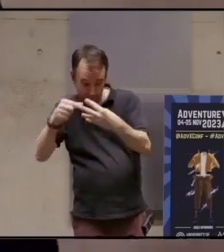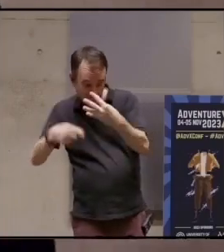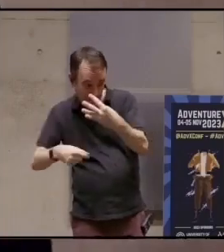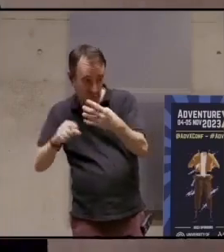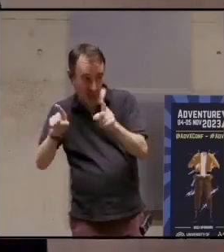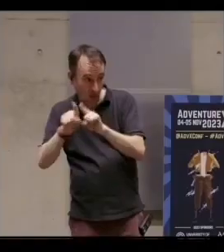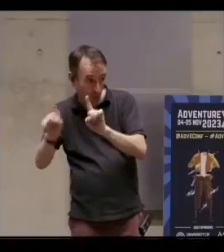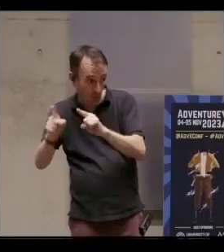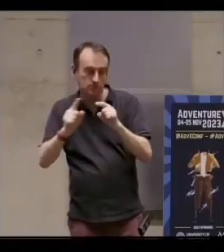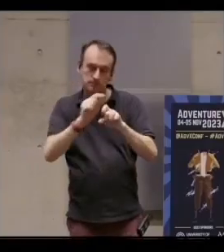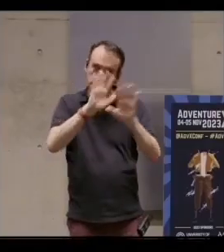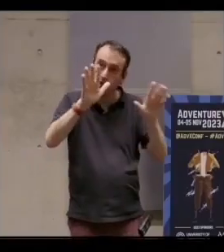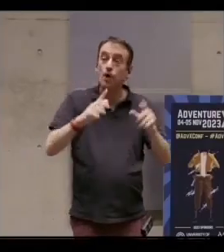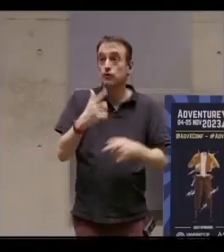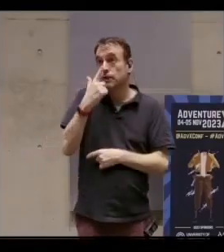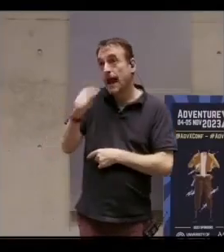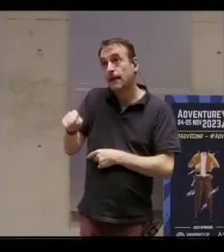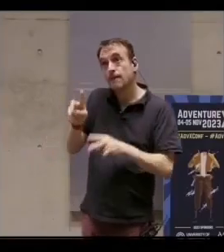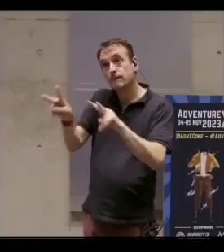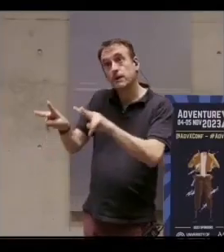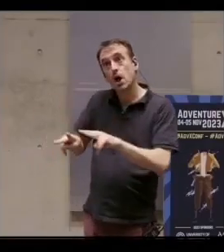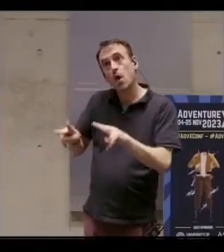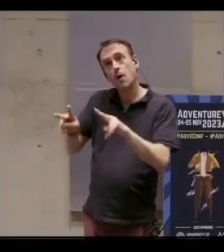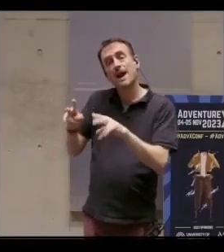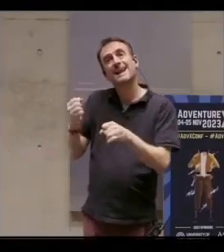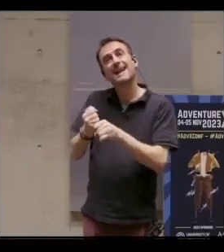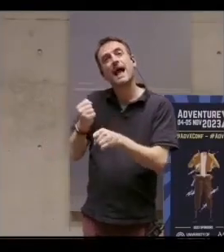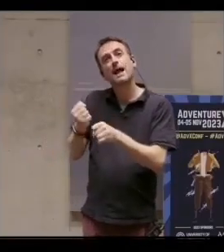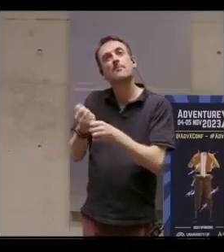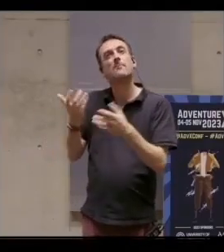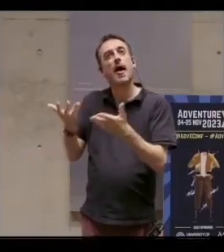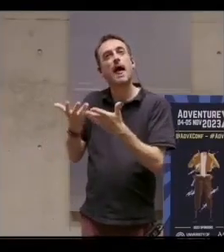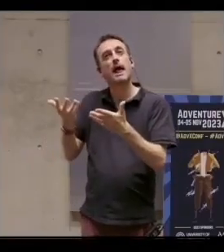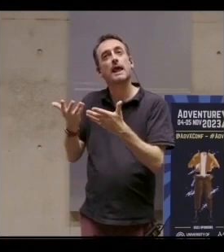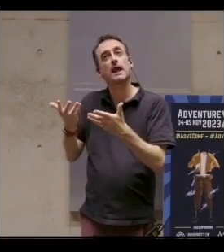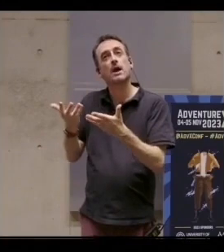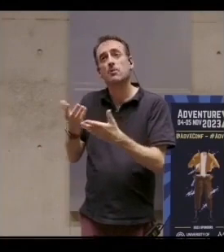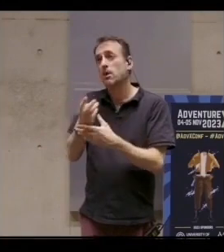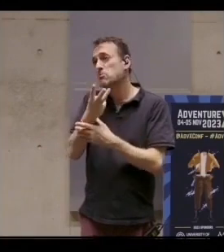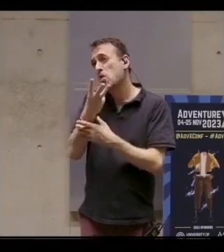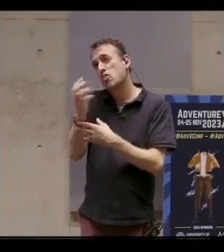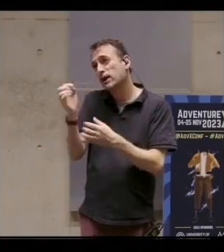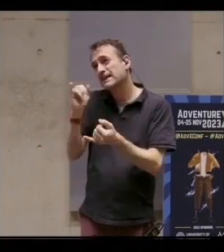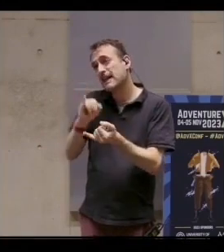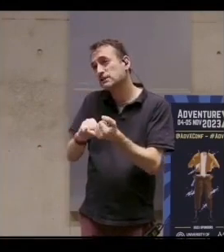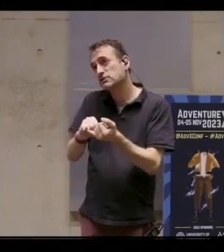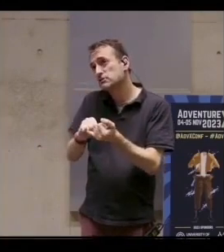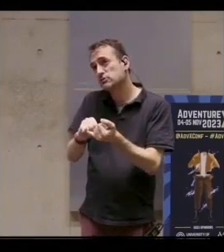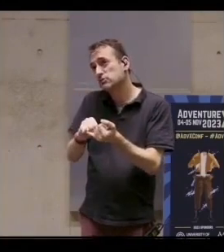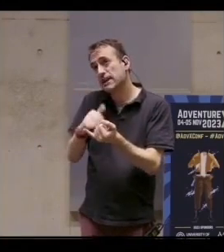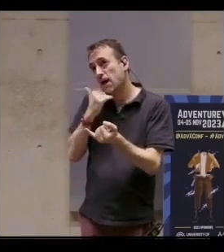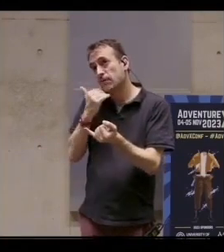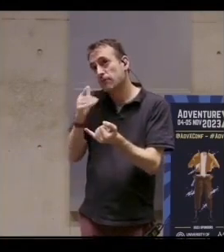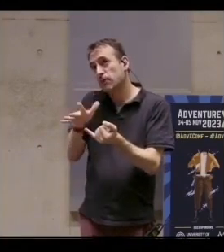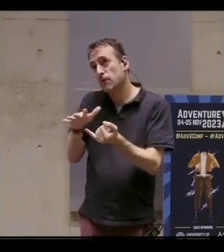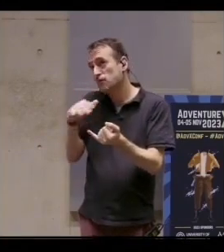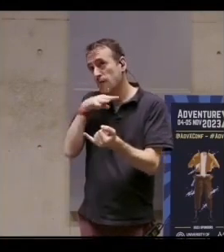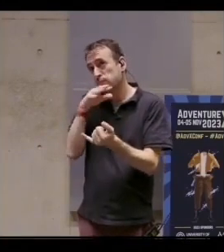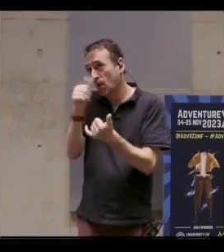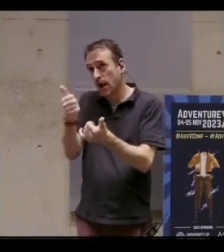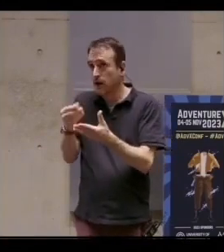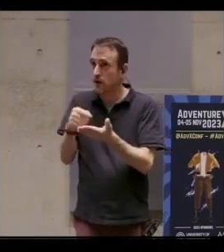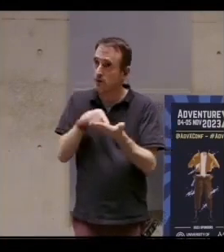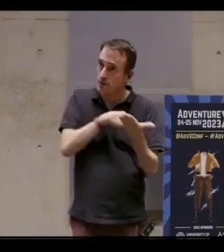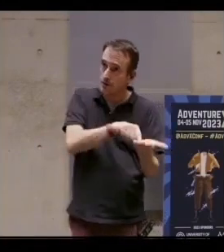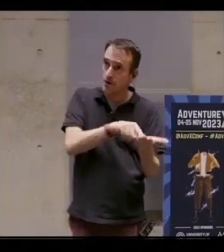video. You know, it does not have to be polished, but even just 30 seconds will save you so much time. And if you can't, if you don't have enough